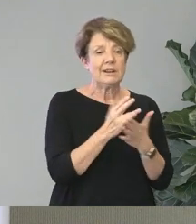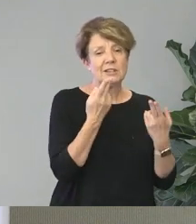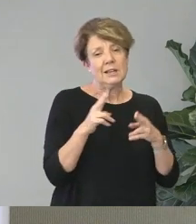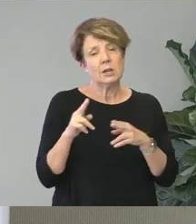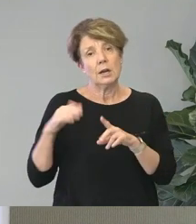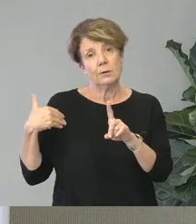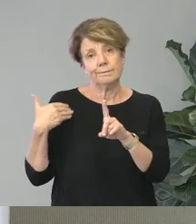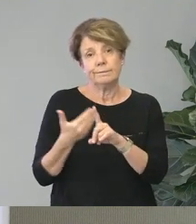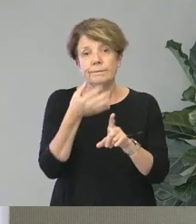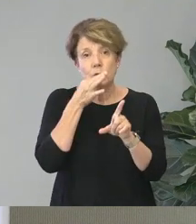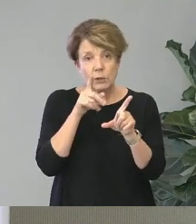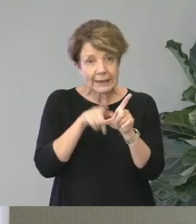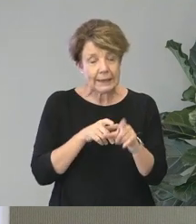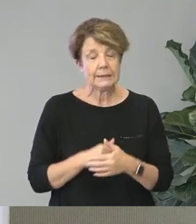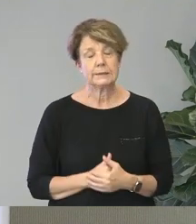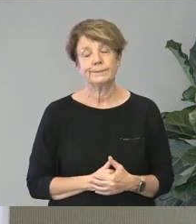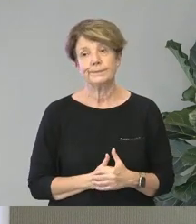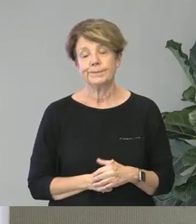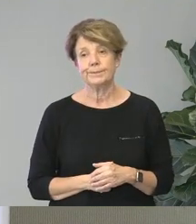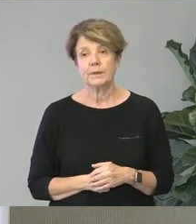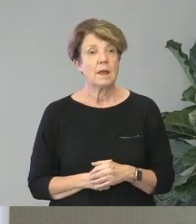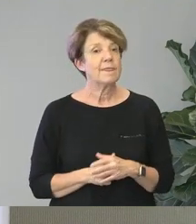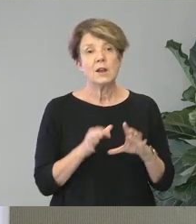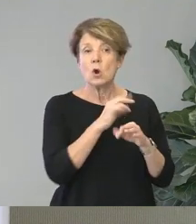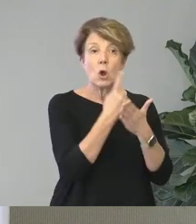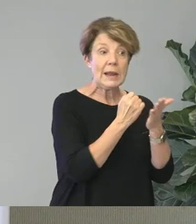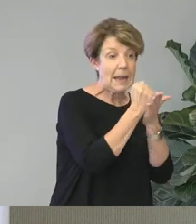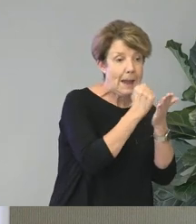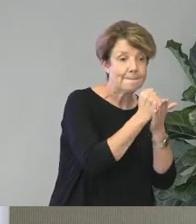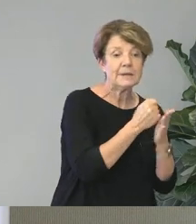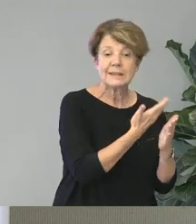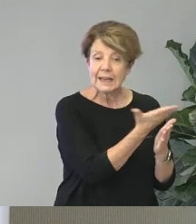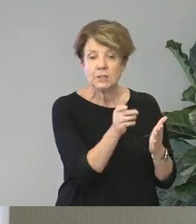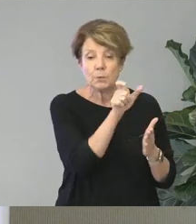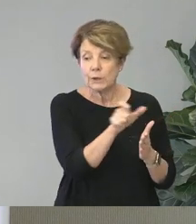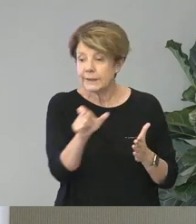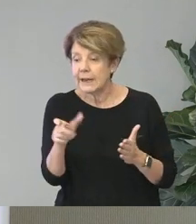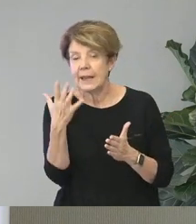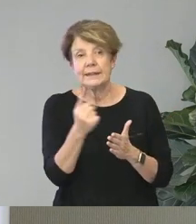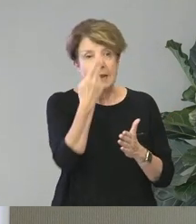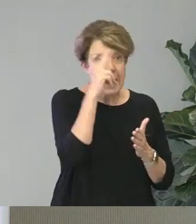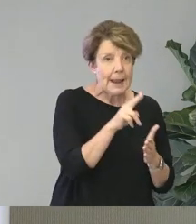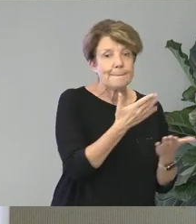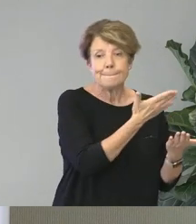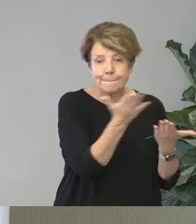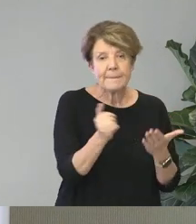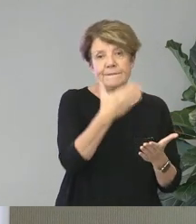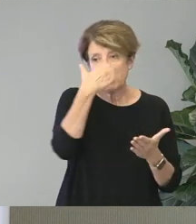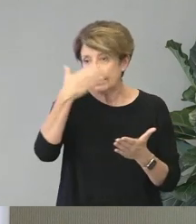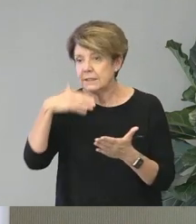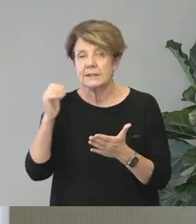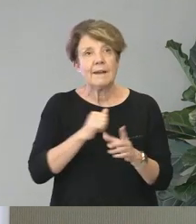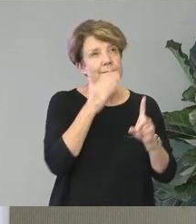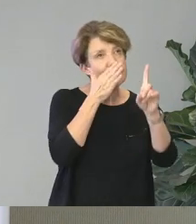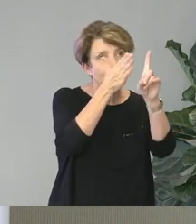years, and remember they're not just numbers, they're people with names, people with faces, people who had their own aspirations